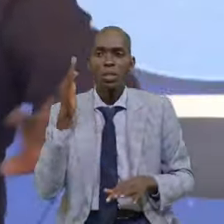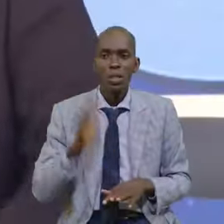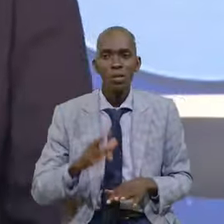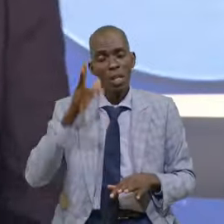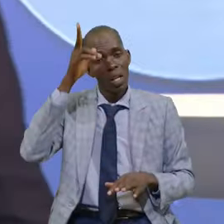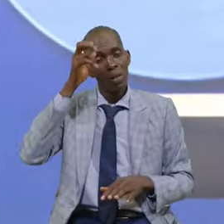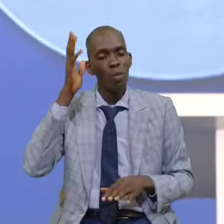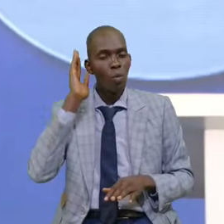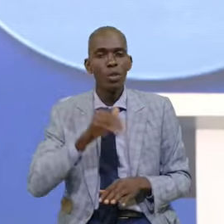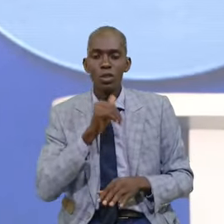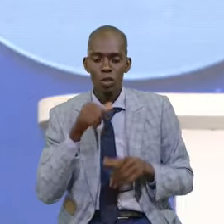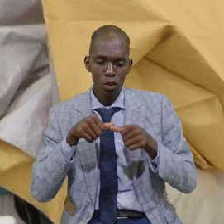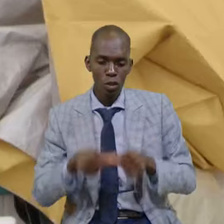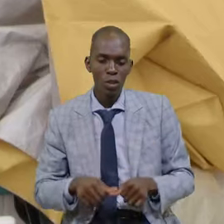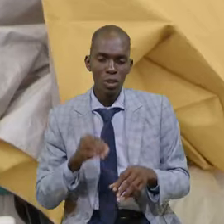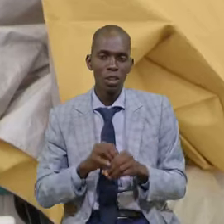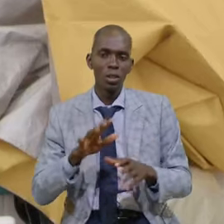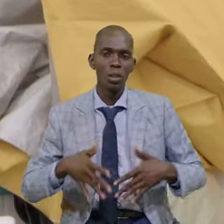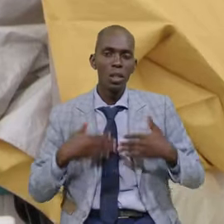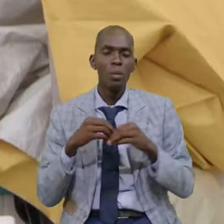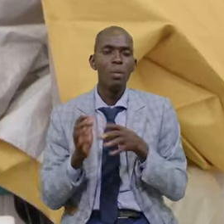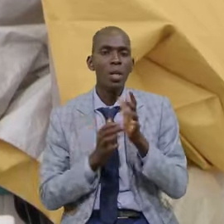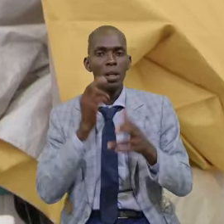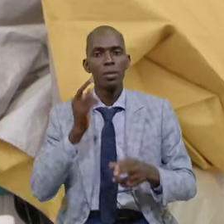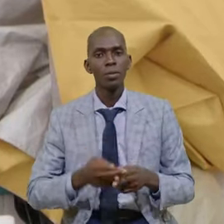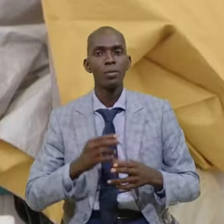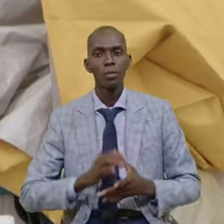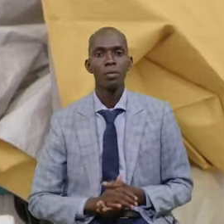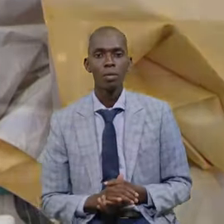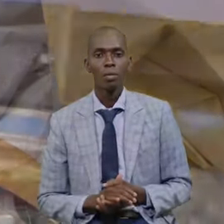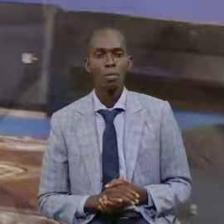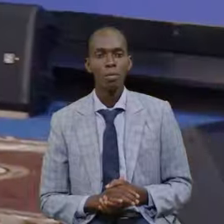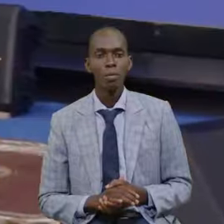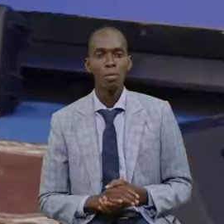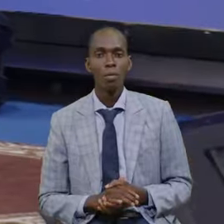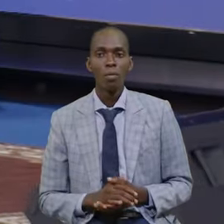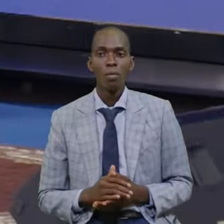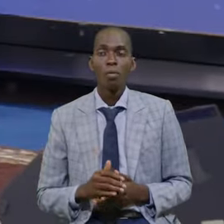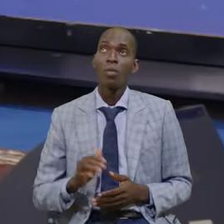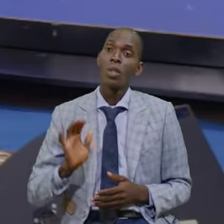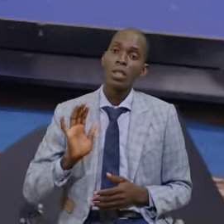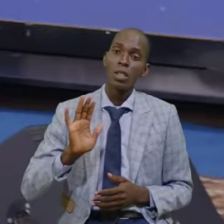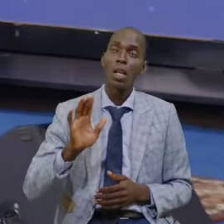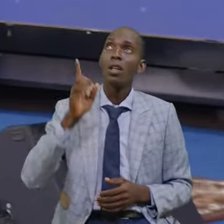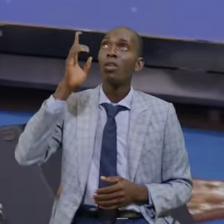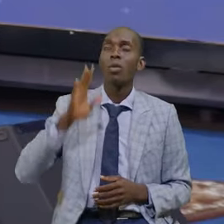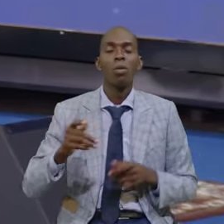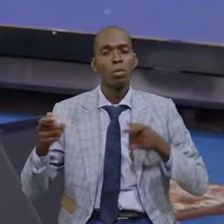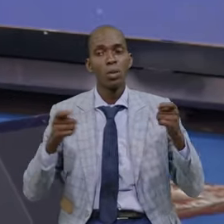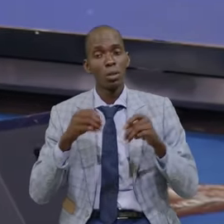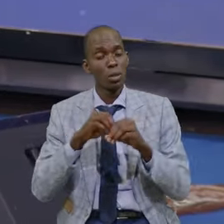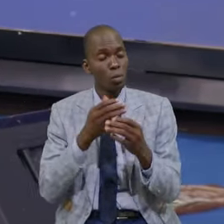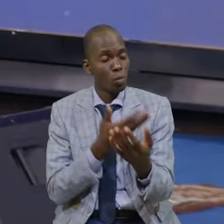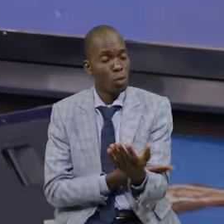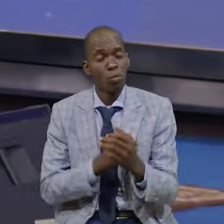your life in Jesus' name. Thy God reigneth. You wake up in the morning, say, praise the